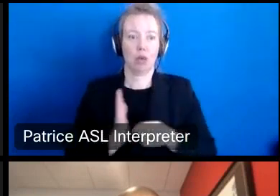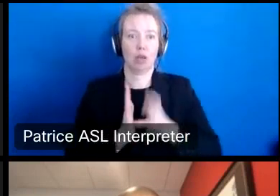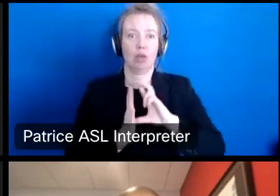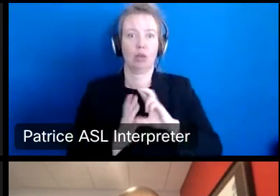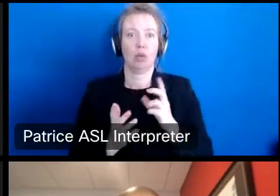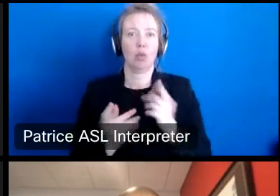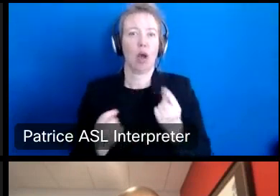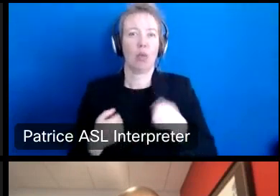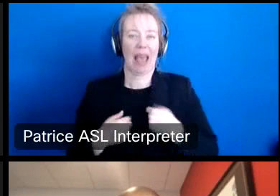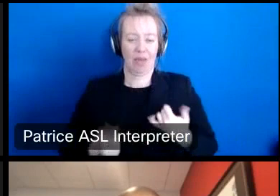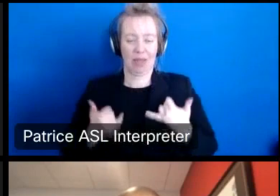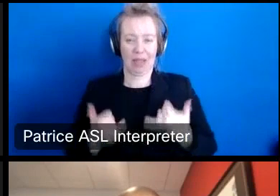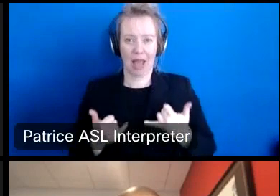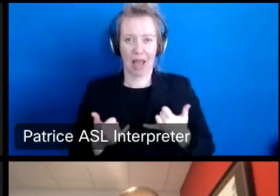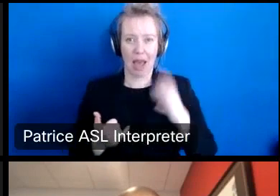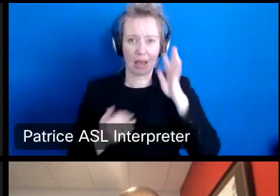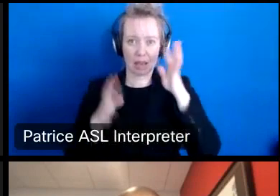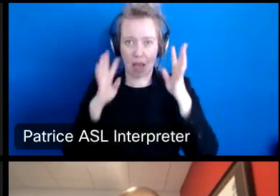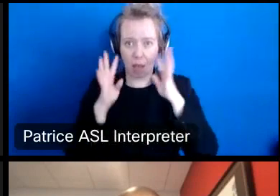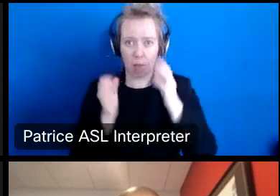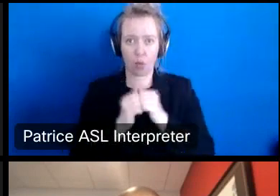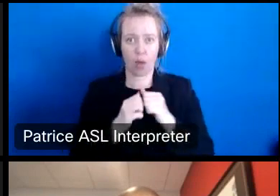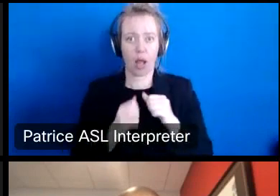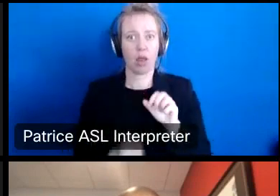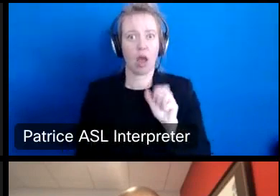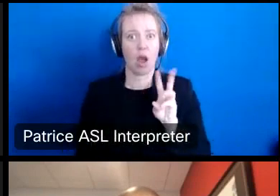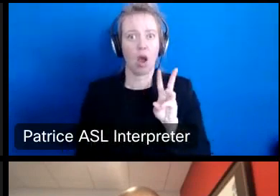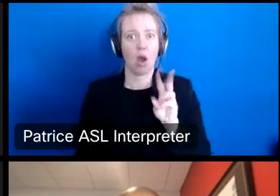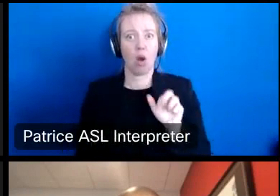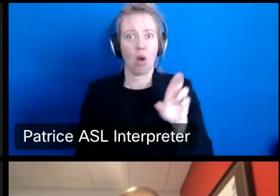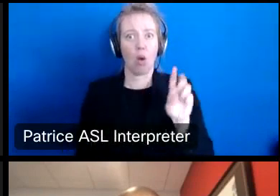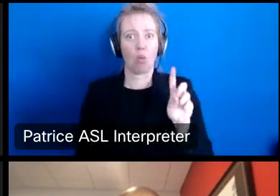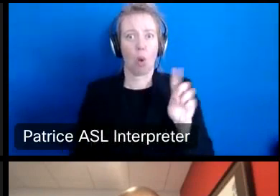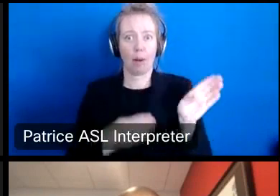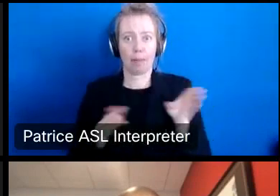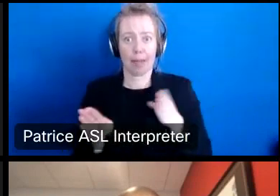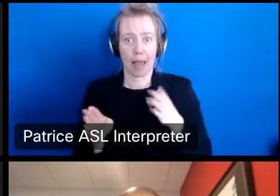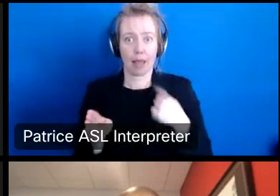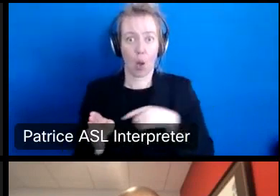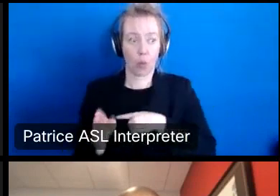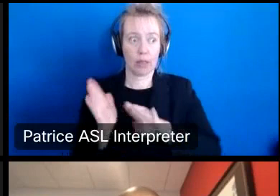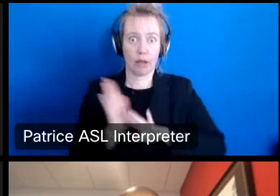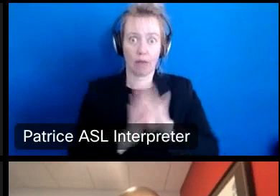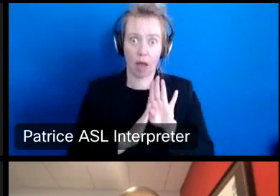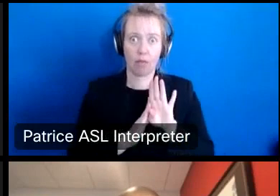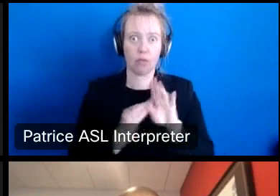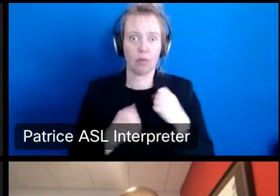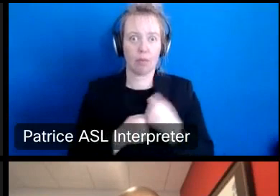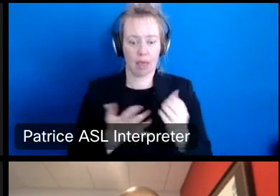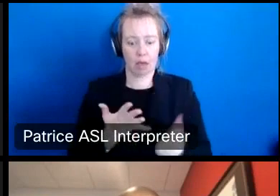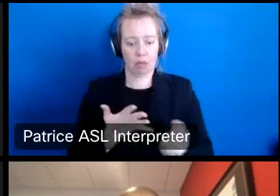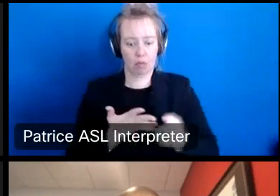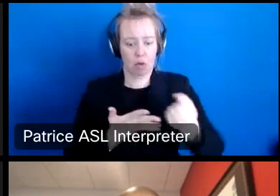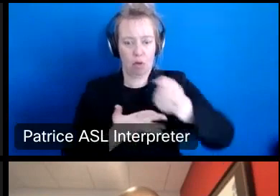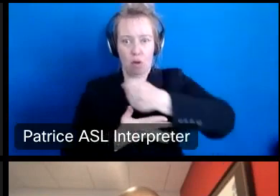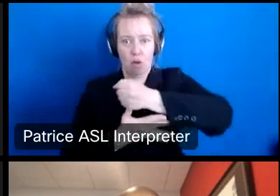and come up with a work plan based on some criteria that we developed to prioritize. The reason we actually had